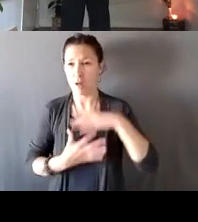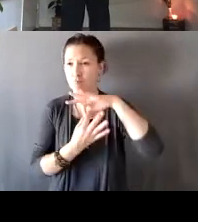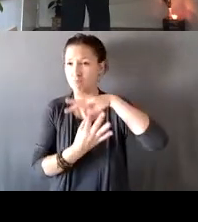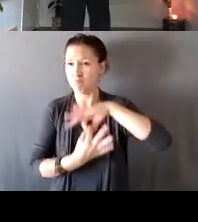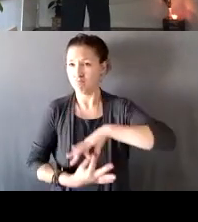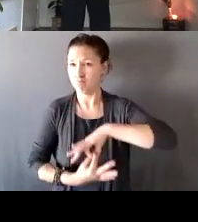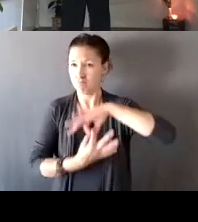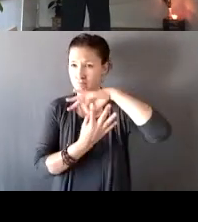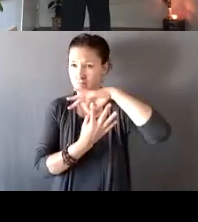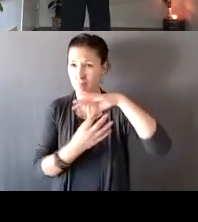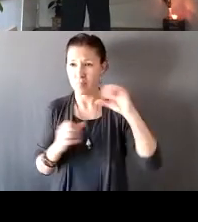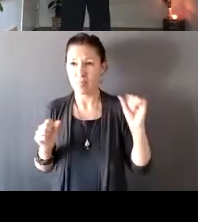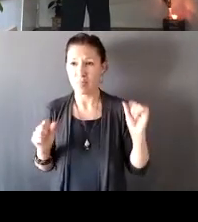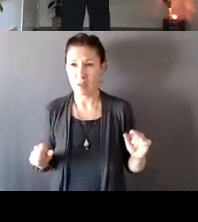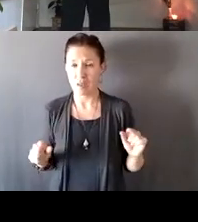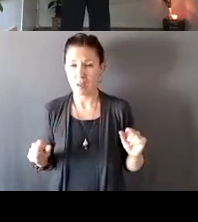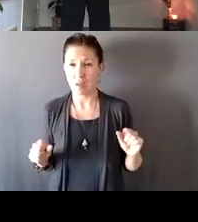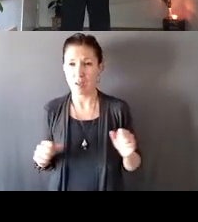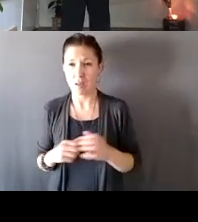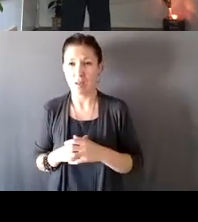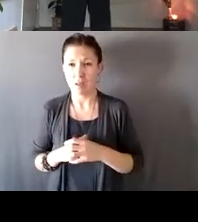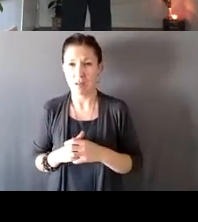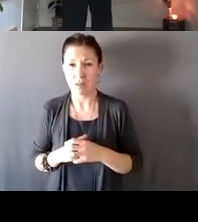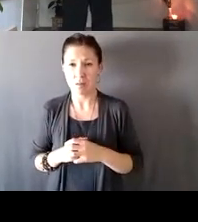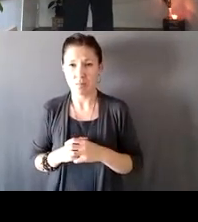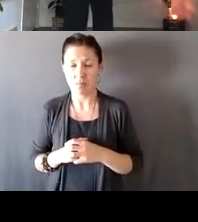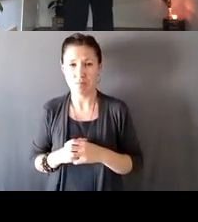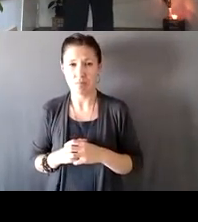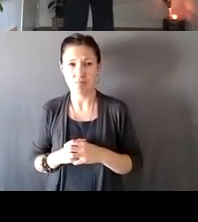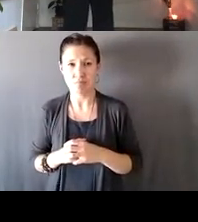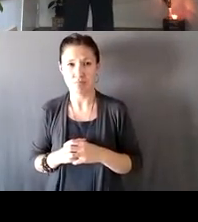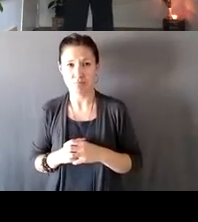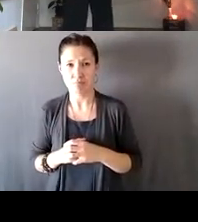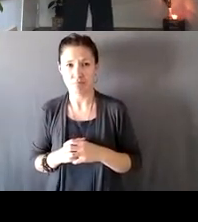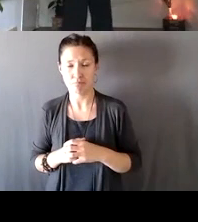harmony in front of my heart.